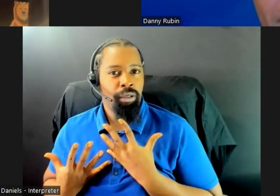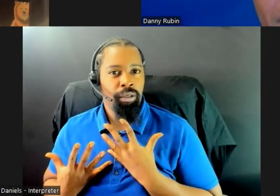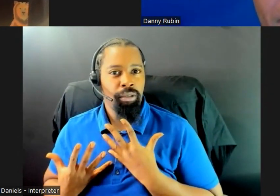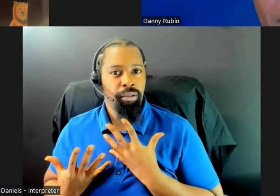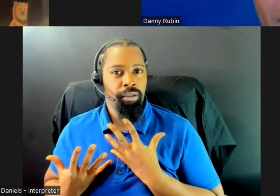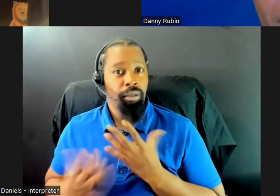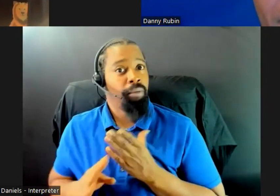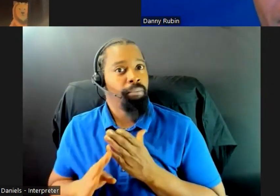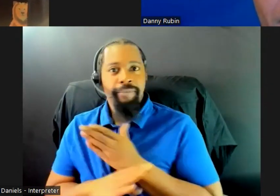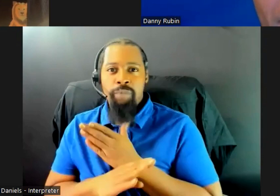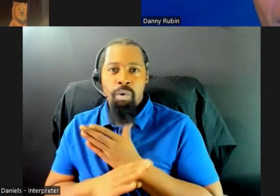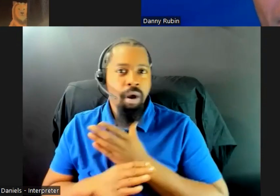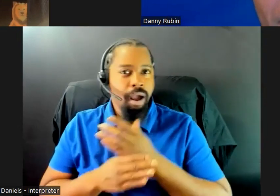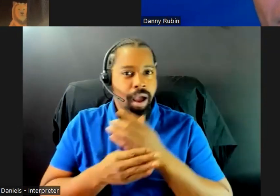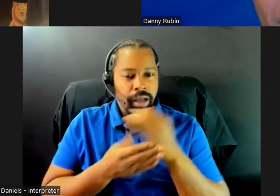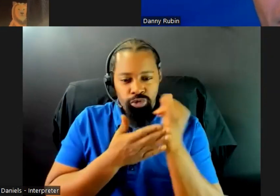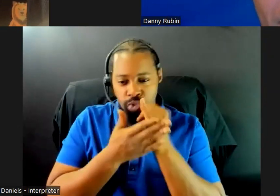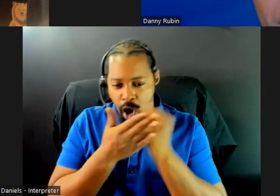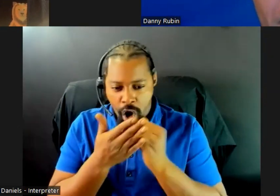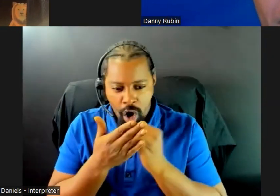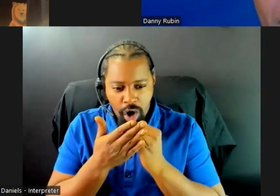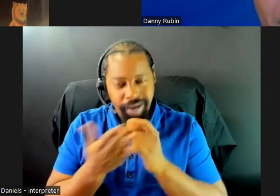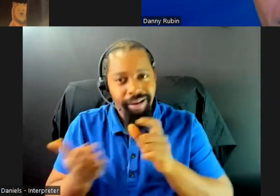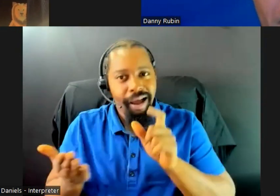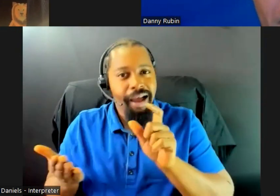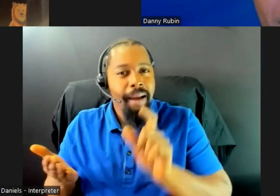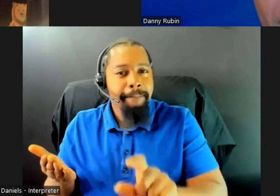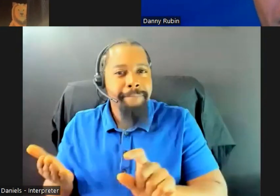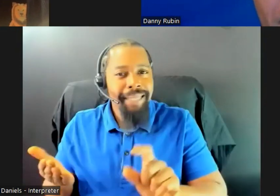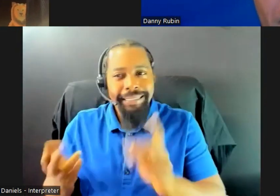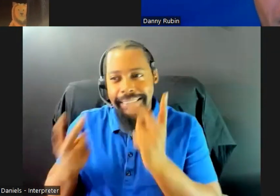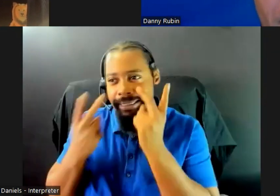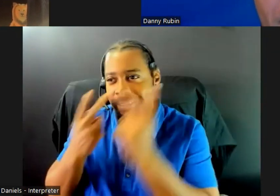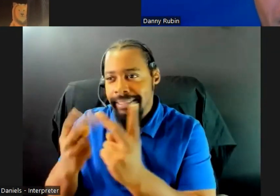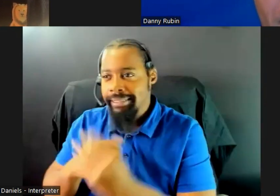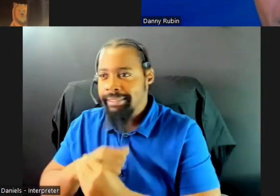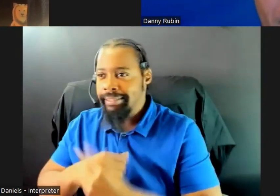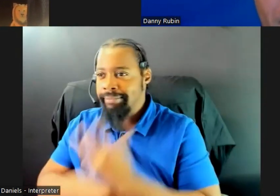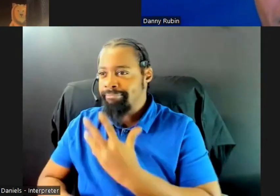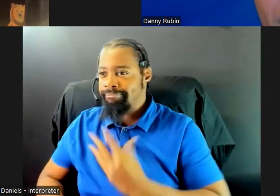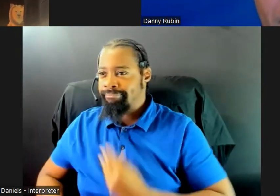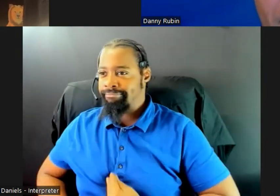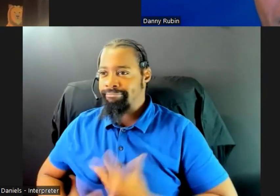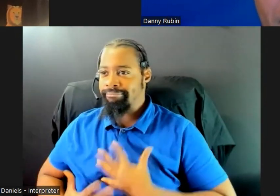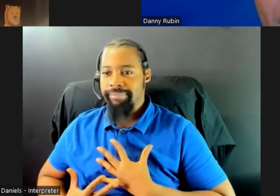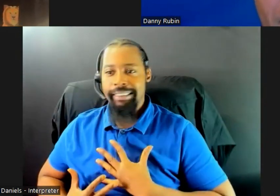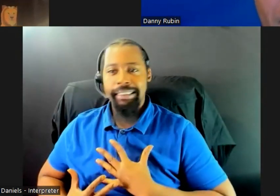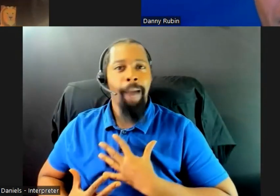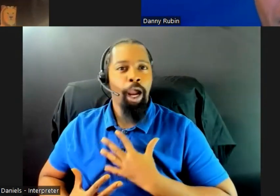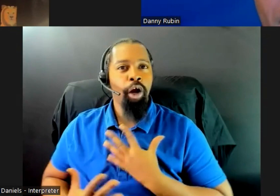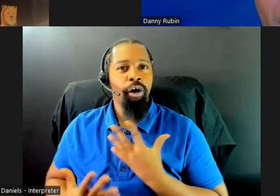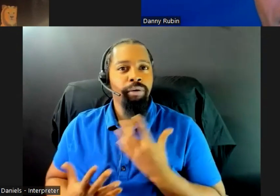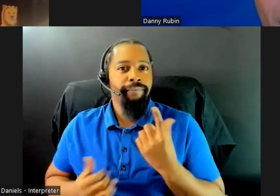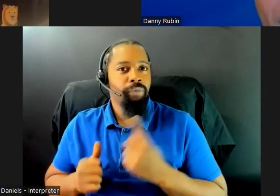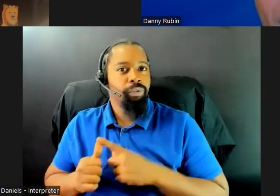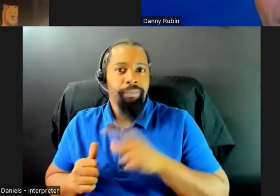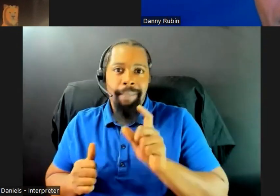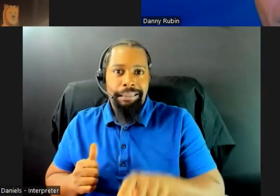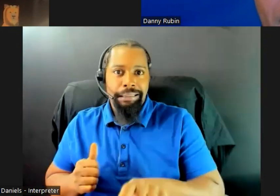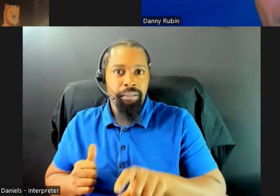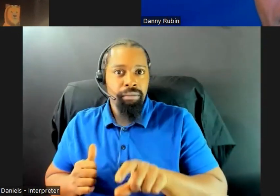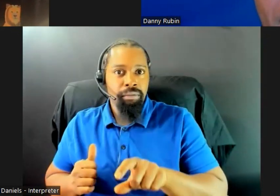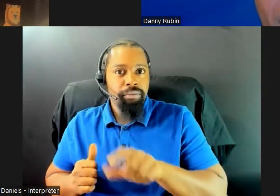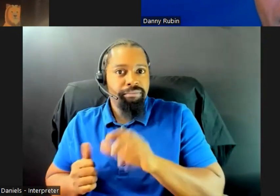anything, I need to be inspired by something. It starts with my dream that is being transmitted